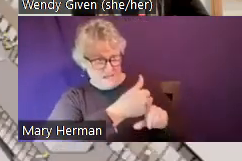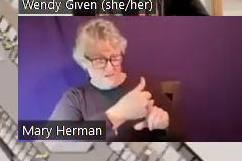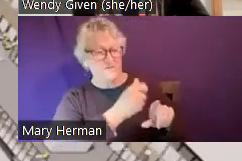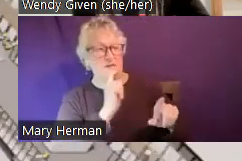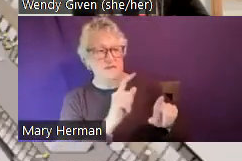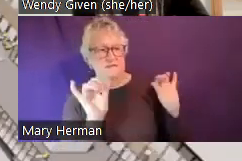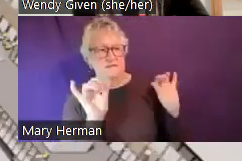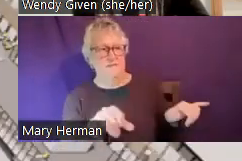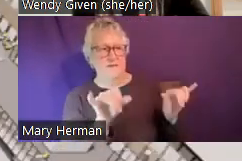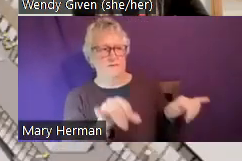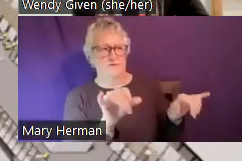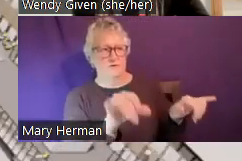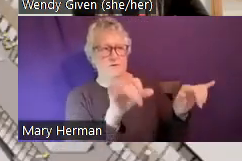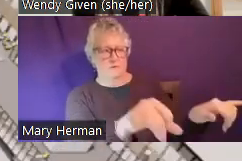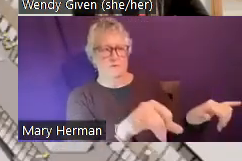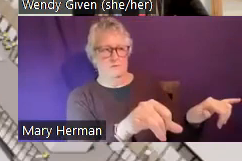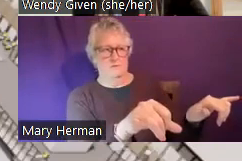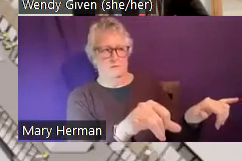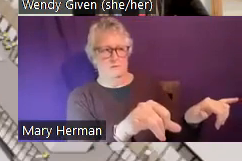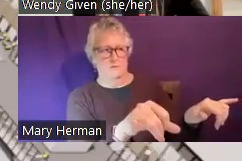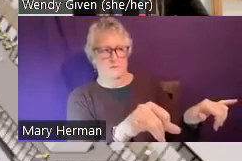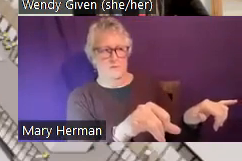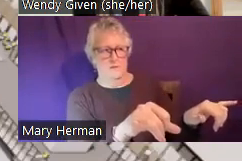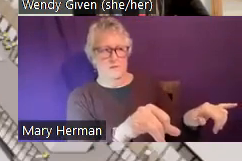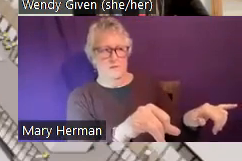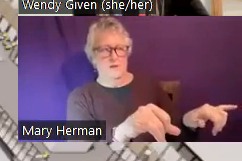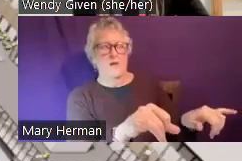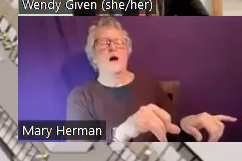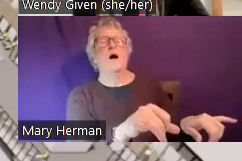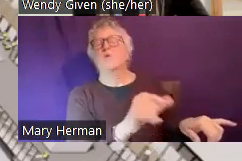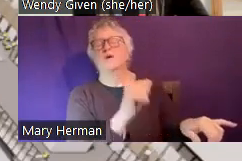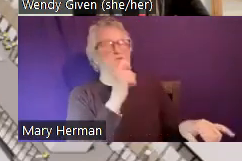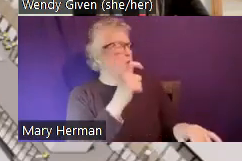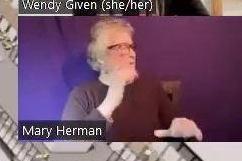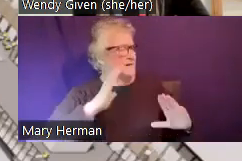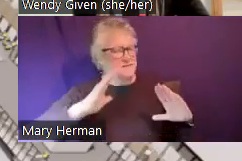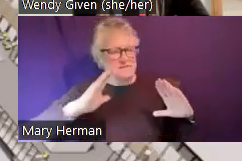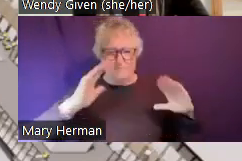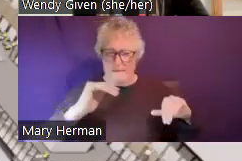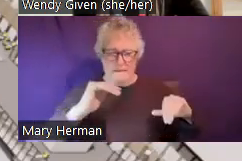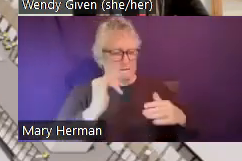or symmetrical unless the artist desires it to be.